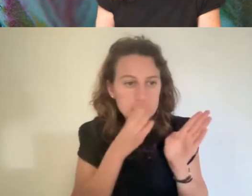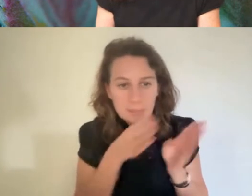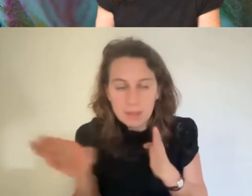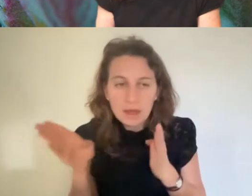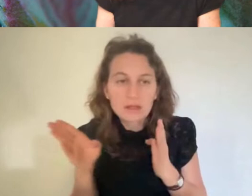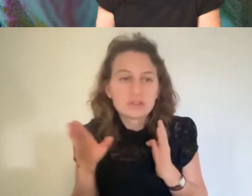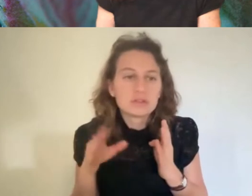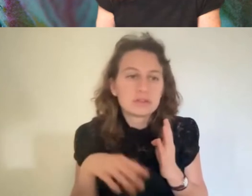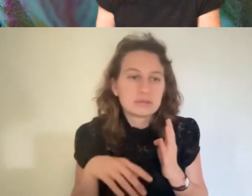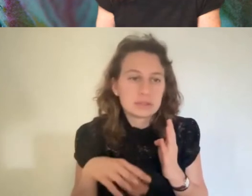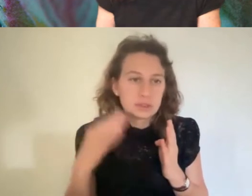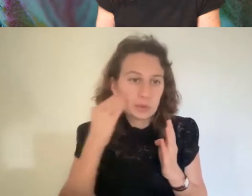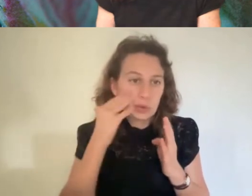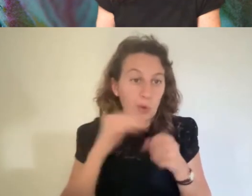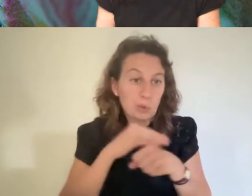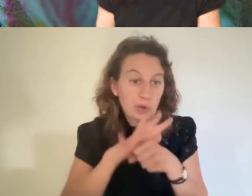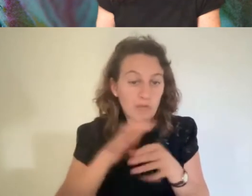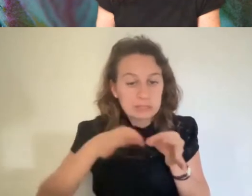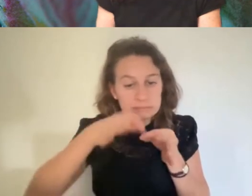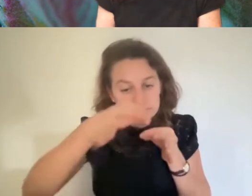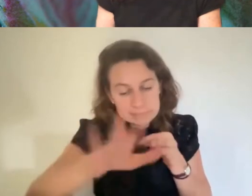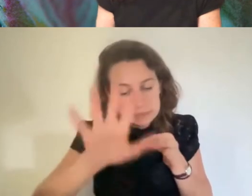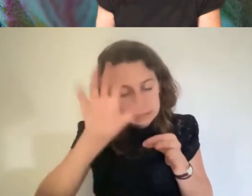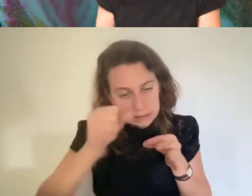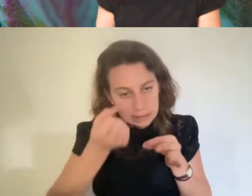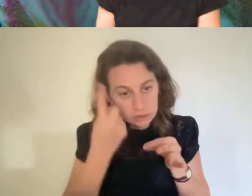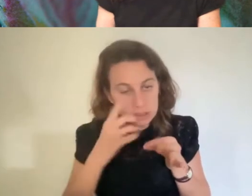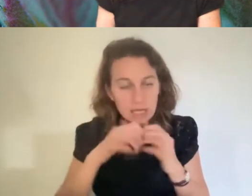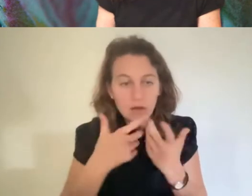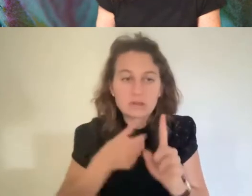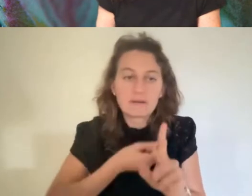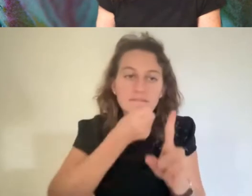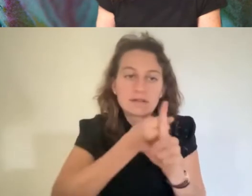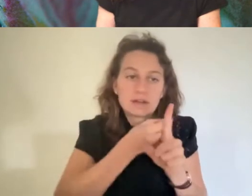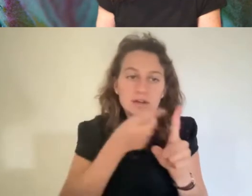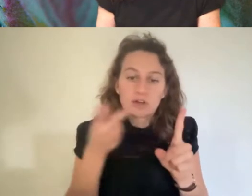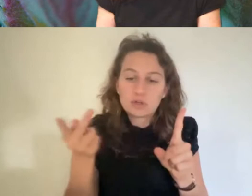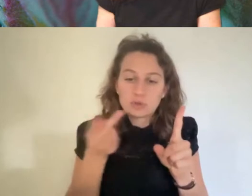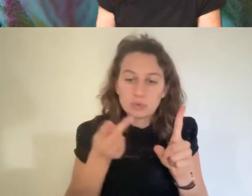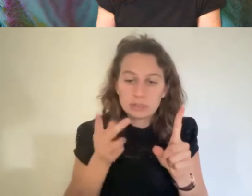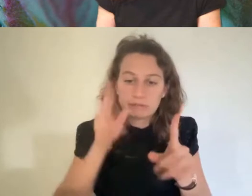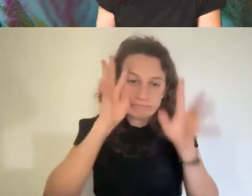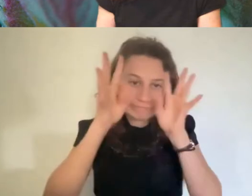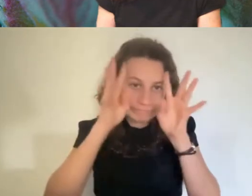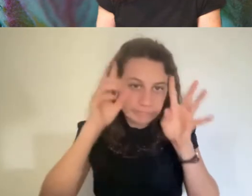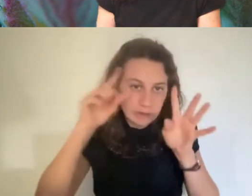the calendar delay of the COVID-19 pandemic, of course, affect what you and Lorraine ended up creating for the